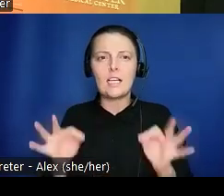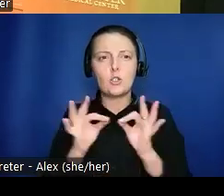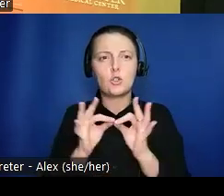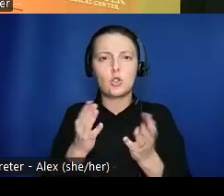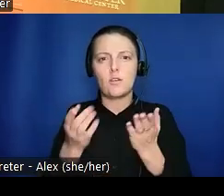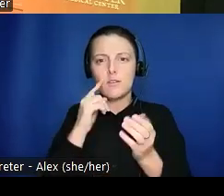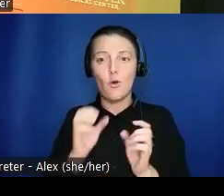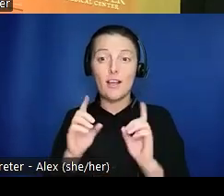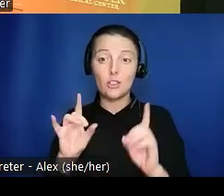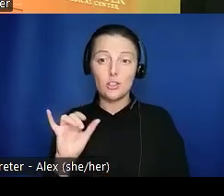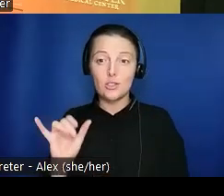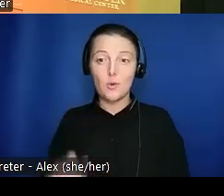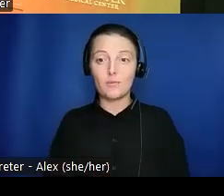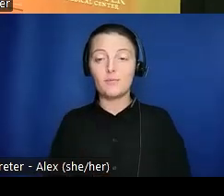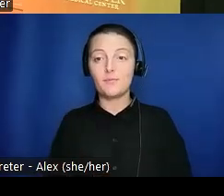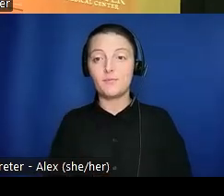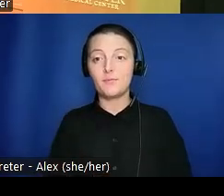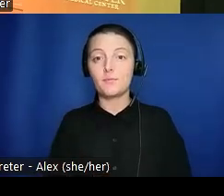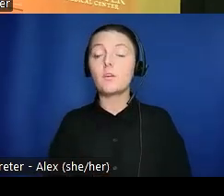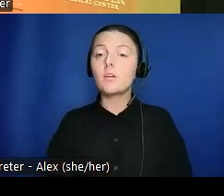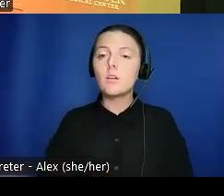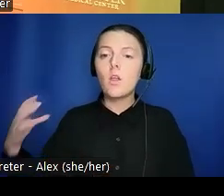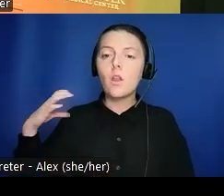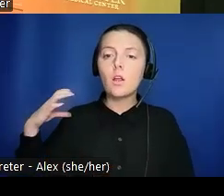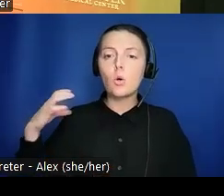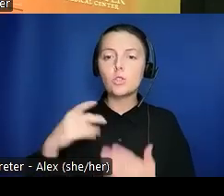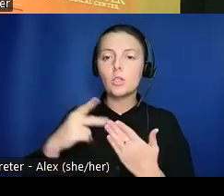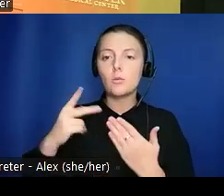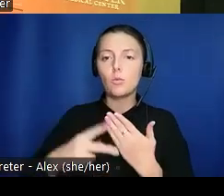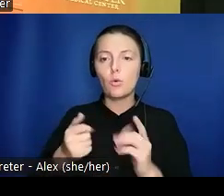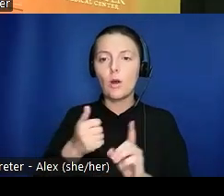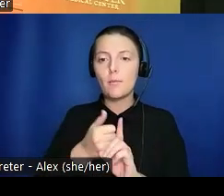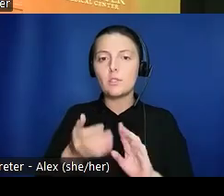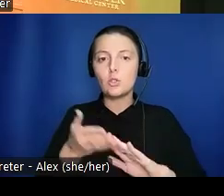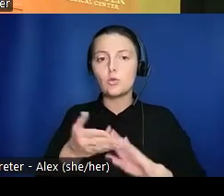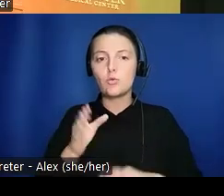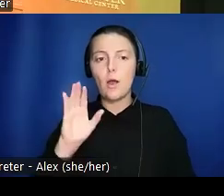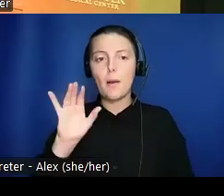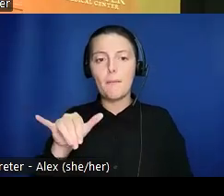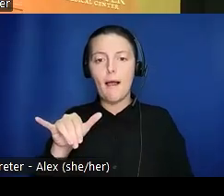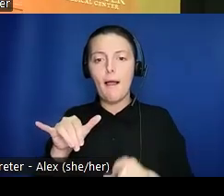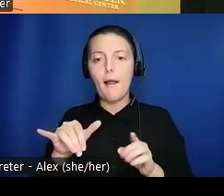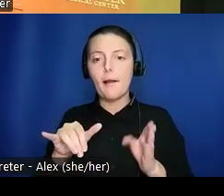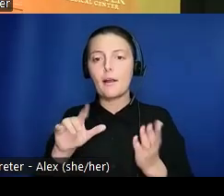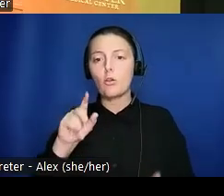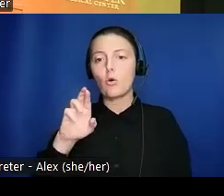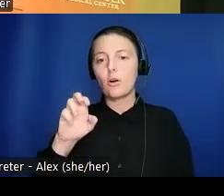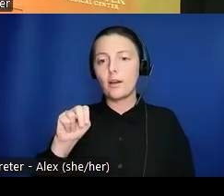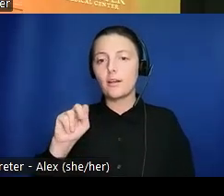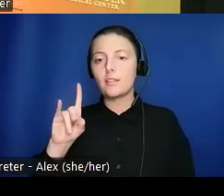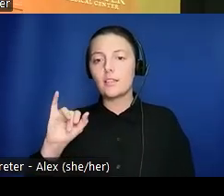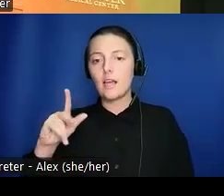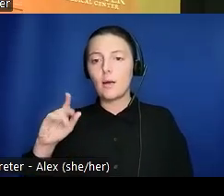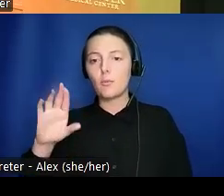the coaching program that's run by Lauren DiCaprio Ryan and also Susan McDaniel is